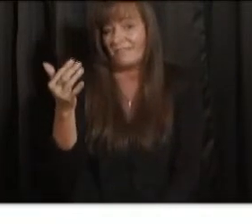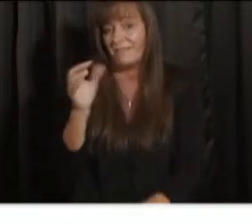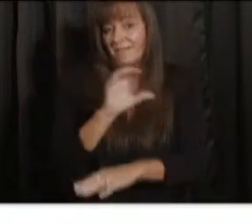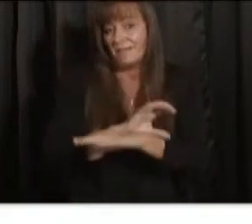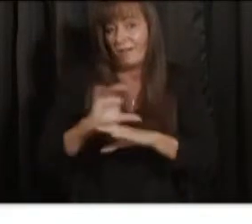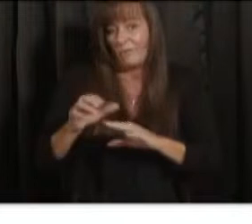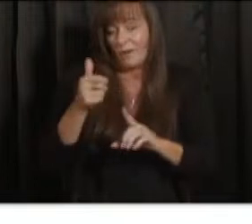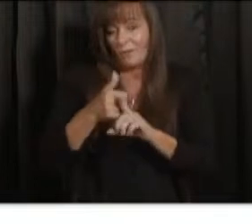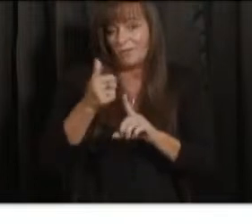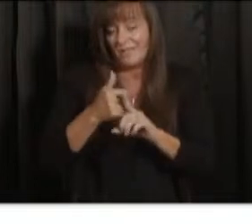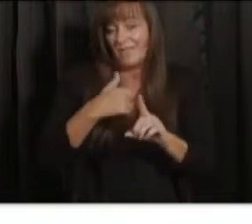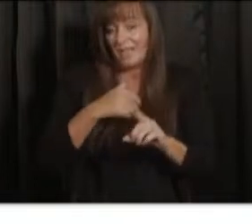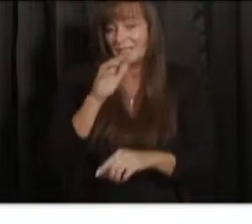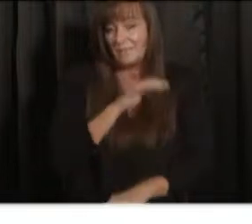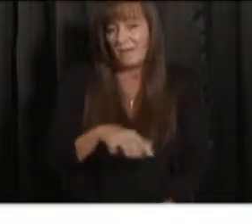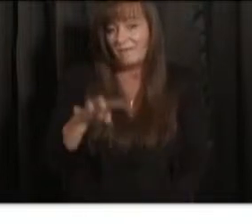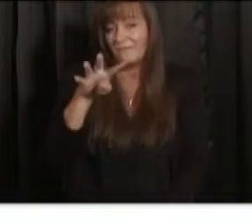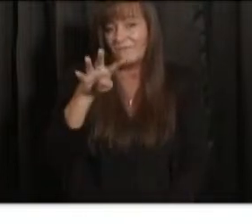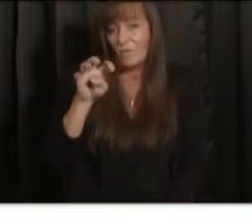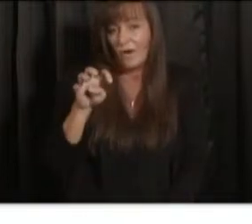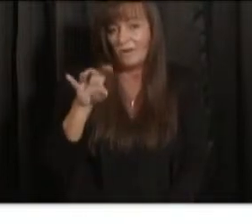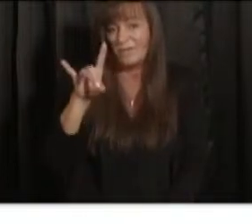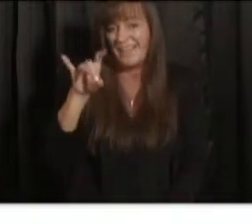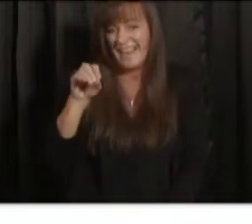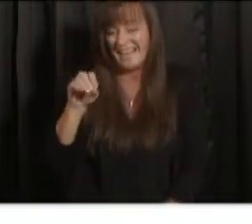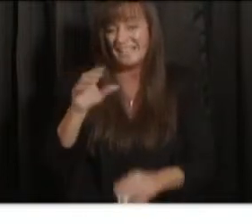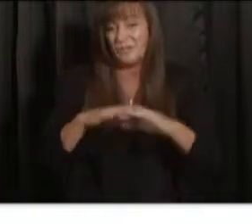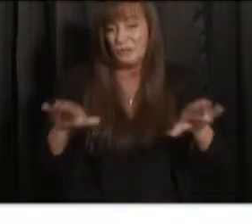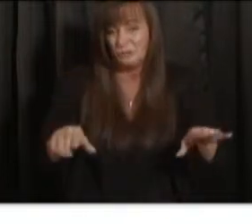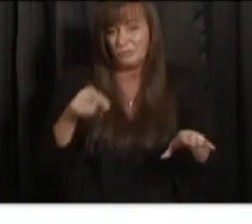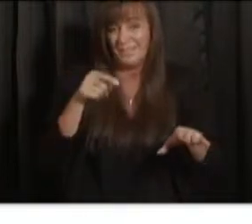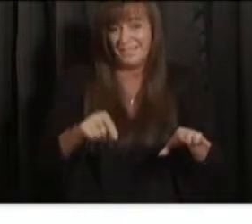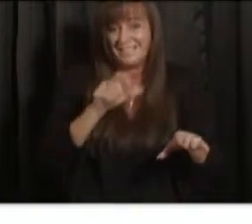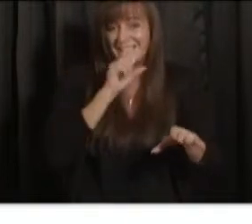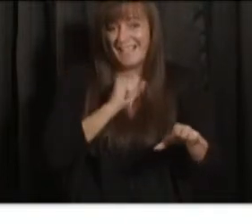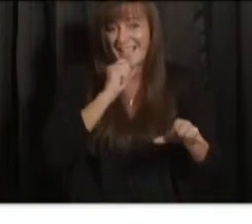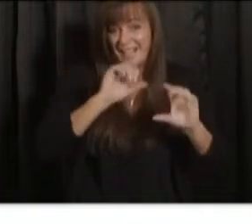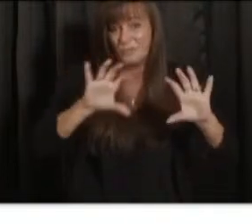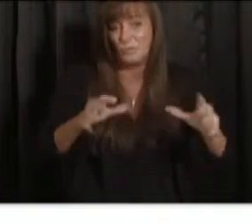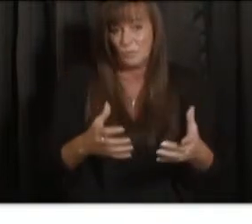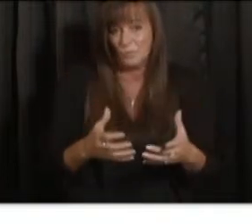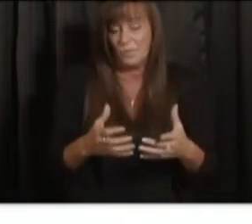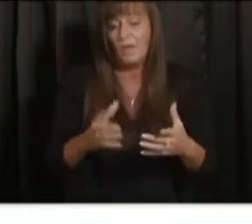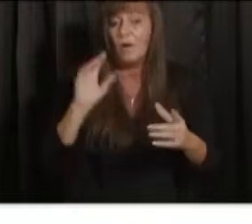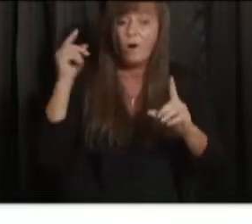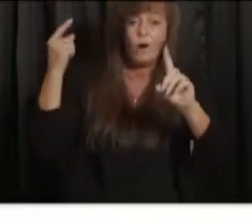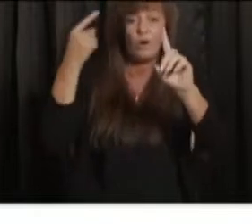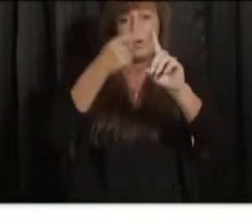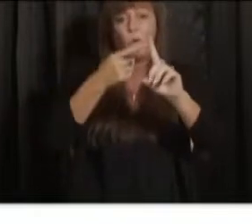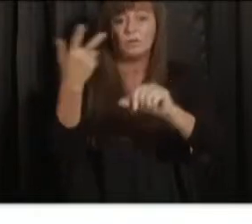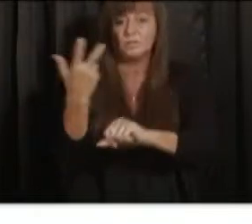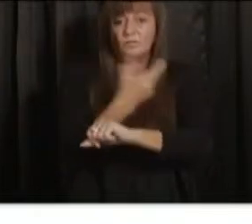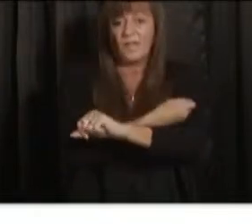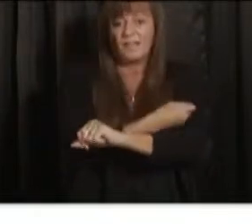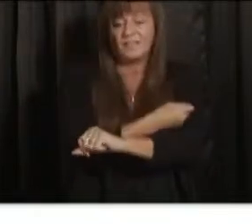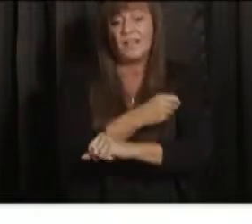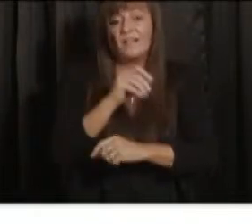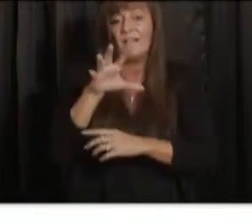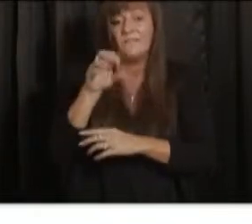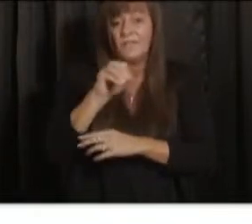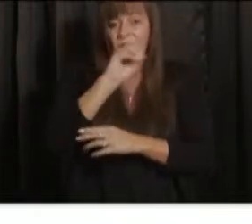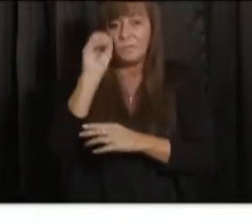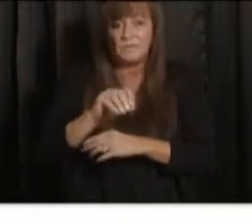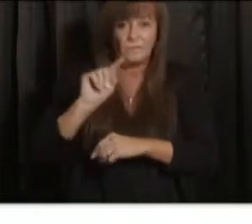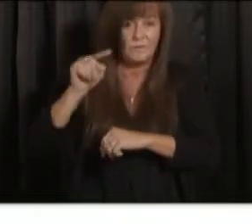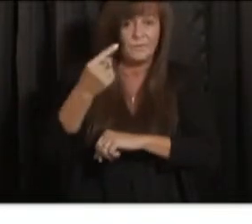Colorado has about 480,000 kiddos in this age group, and we have a goal of reaching 50% with one dose by